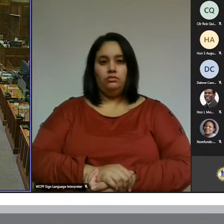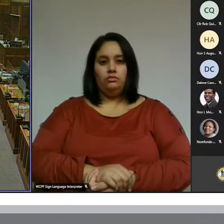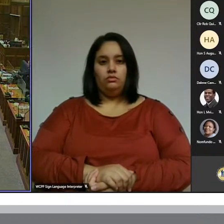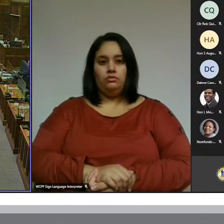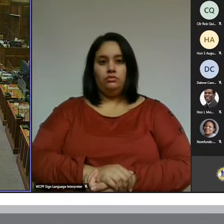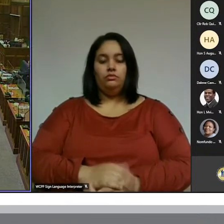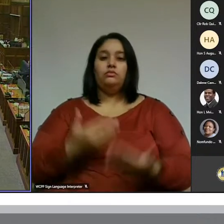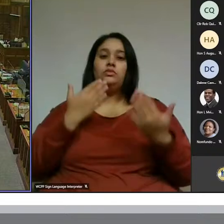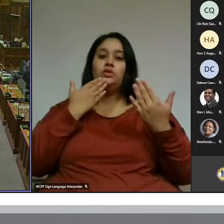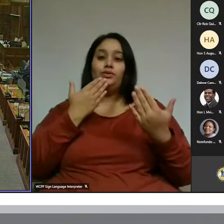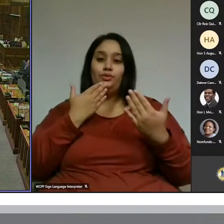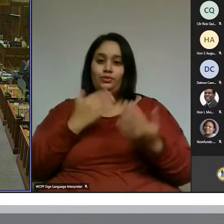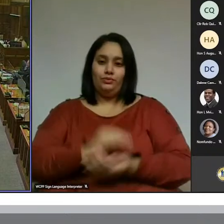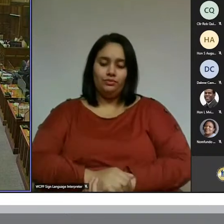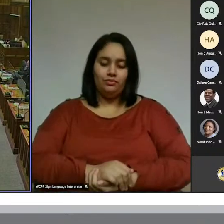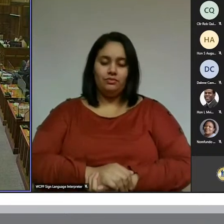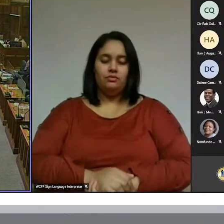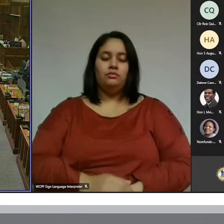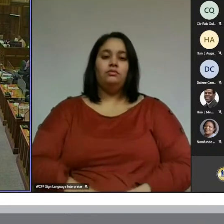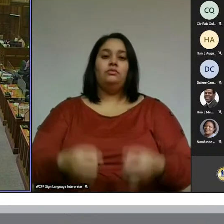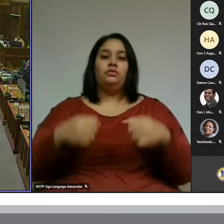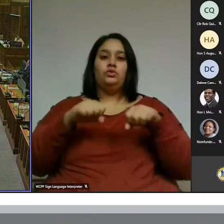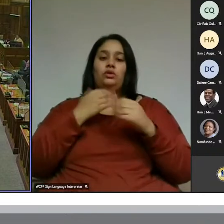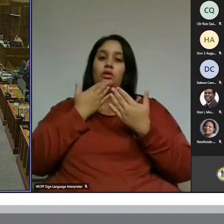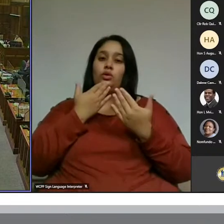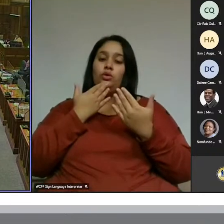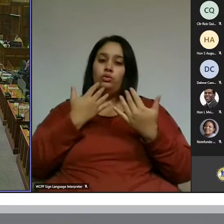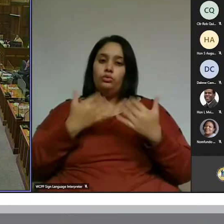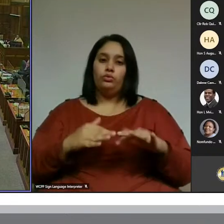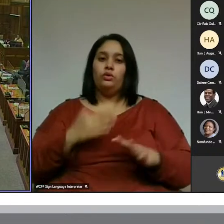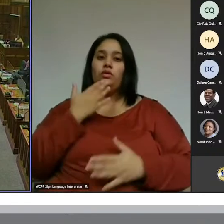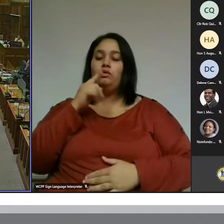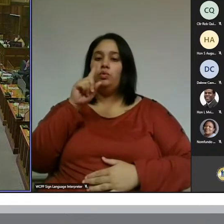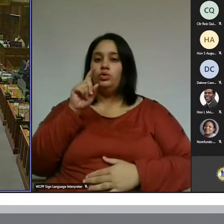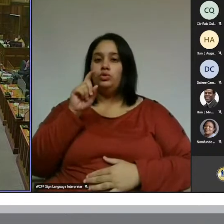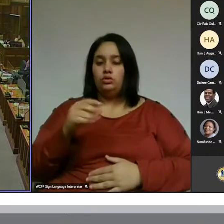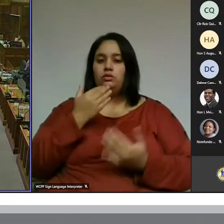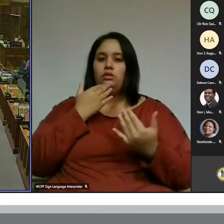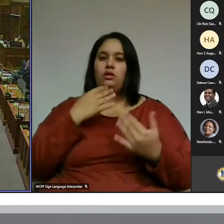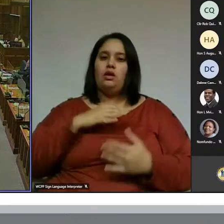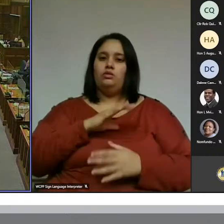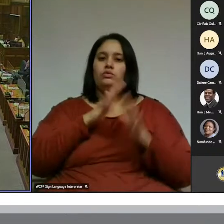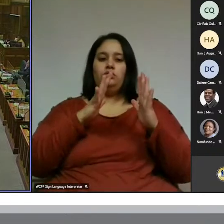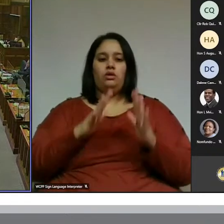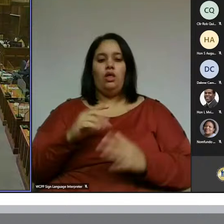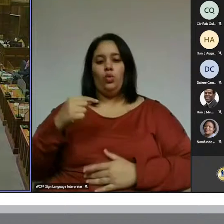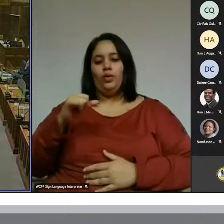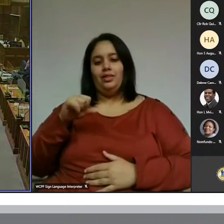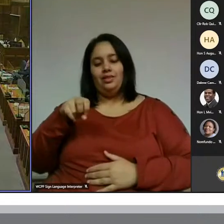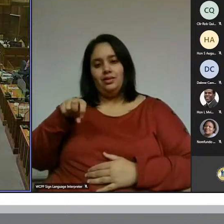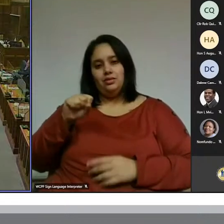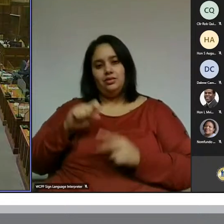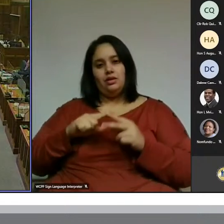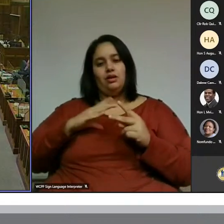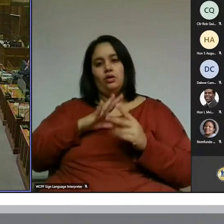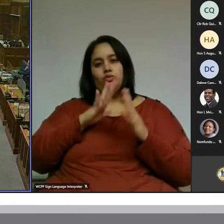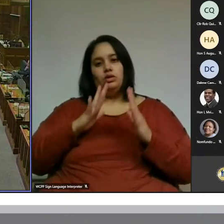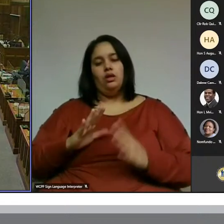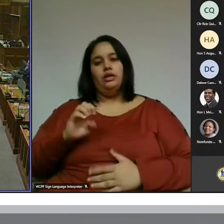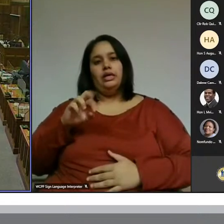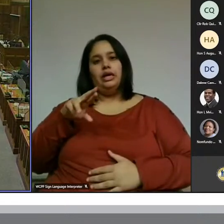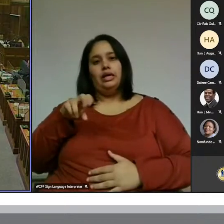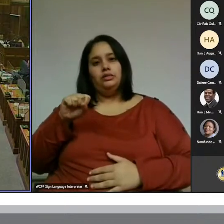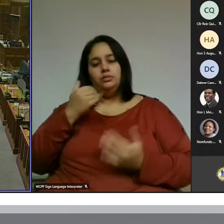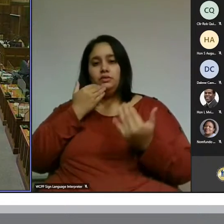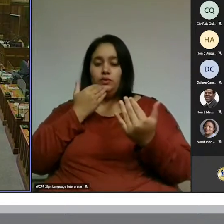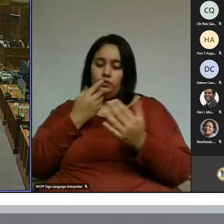Thank you, sir. Chair, thanks a lot. Also to the questions by Councillor Quintus and Councillor Erasmus.